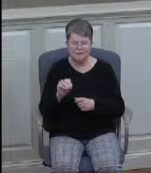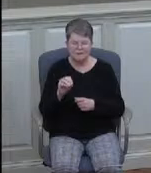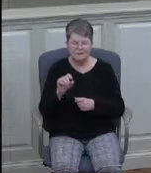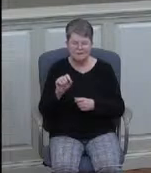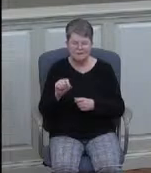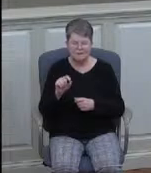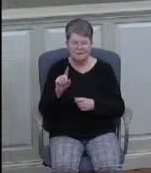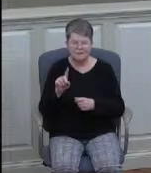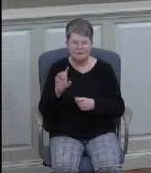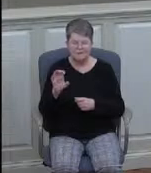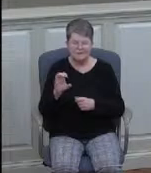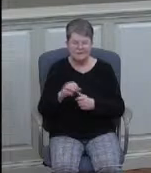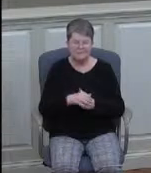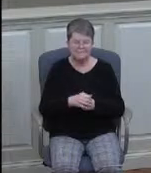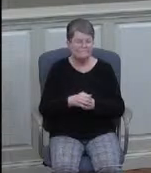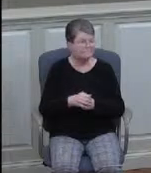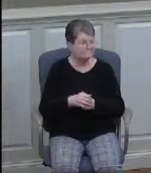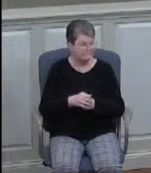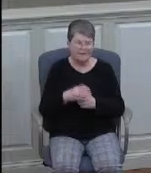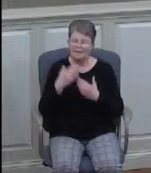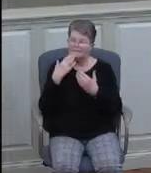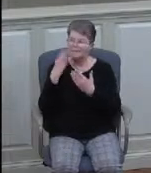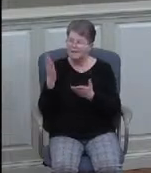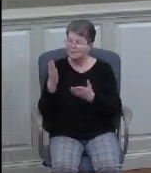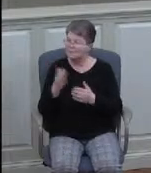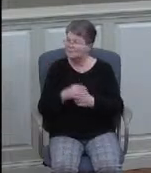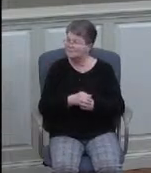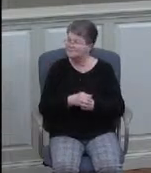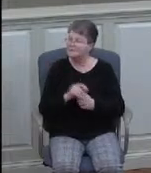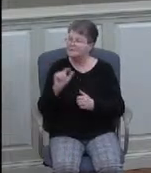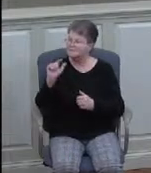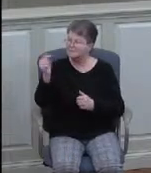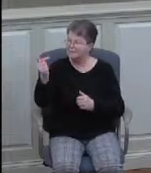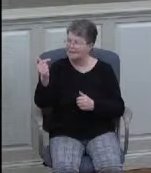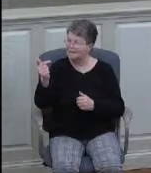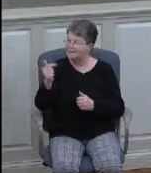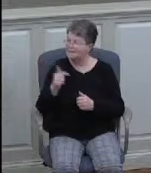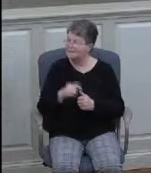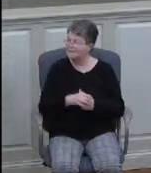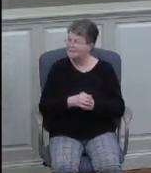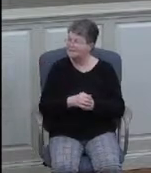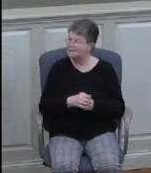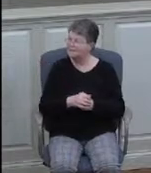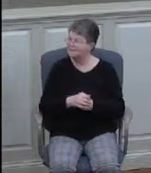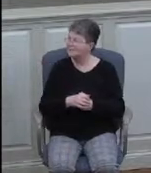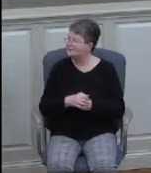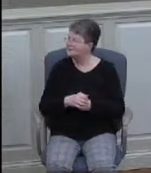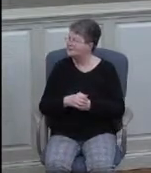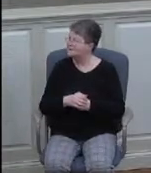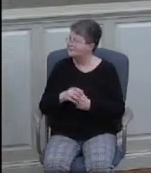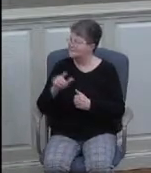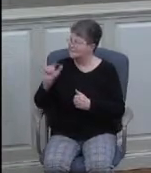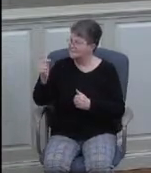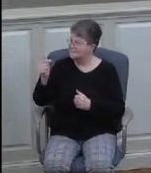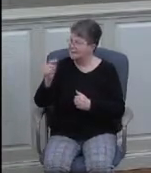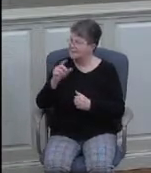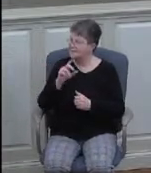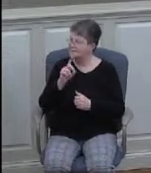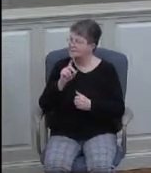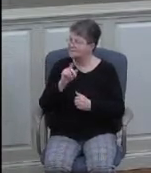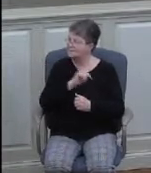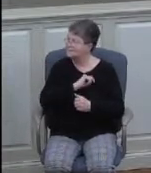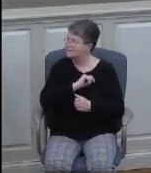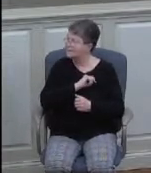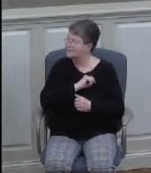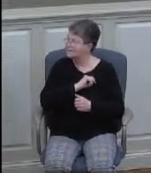61.8101C. Well done. Thank you. Okay. Second. I was going to say. Motion's made and seconded.